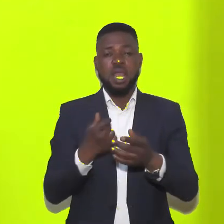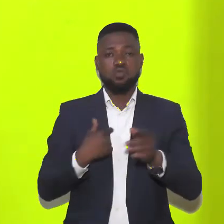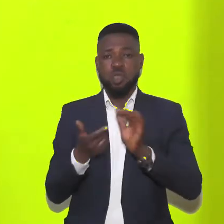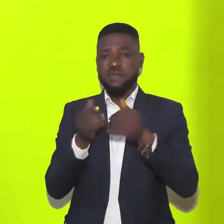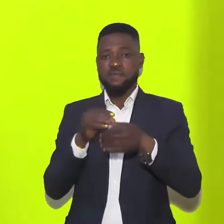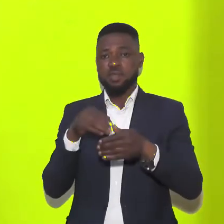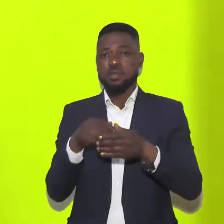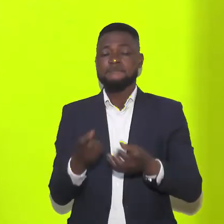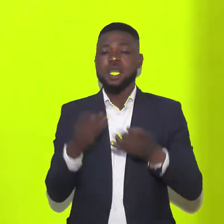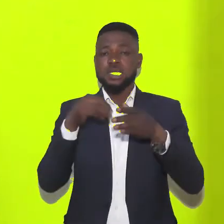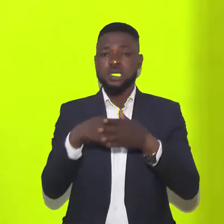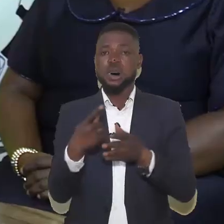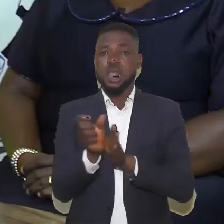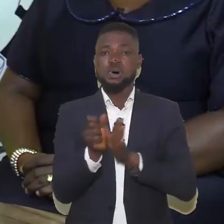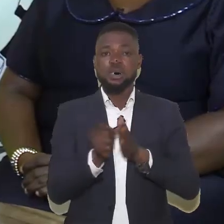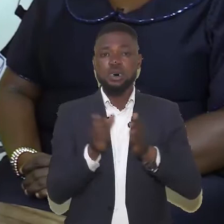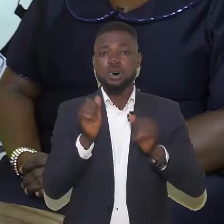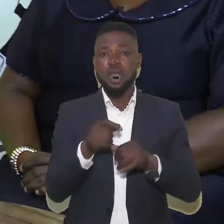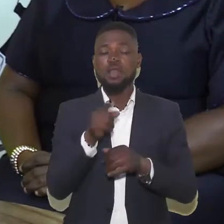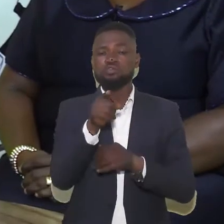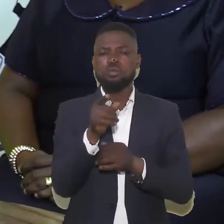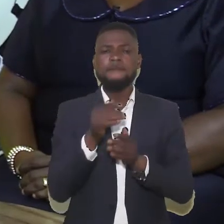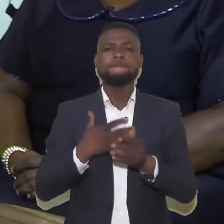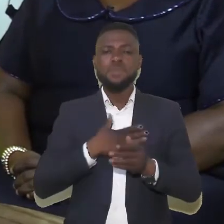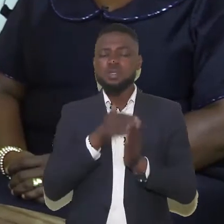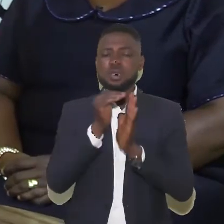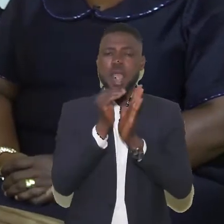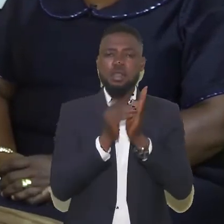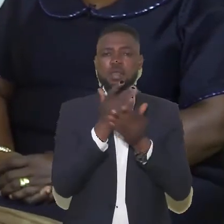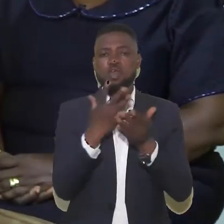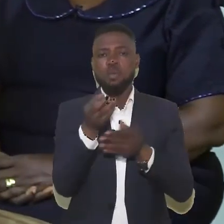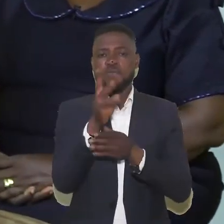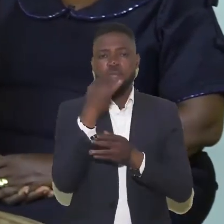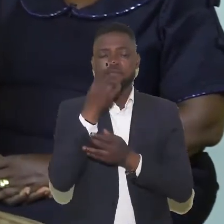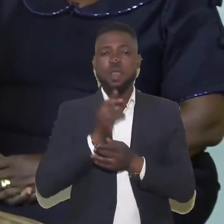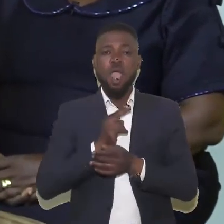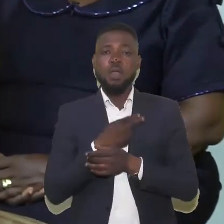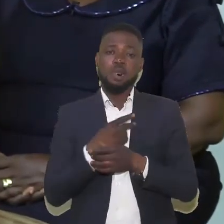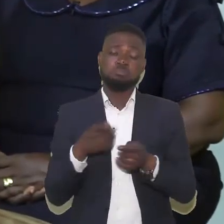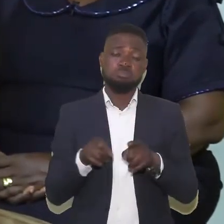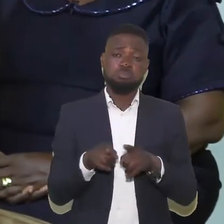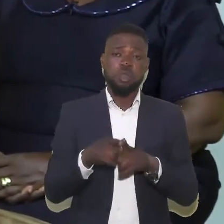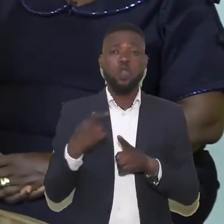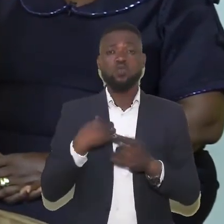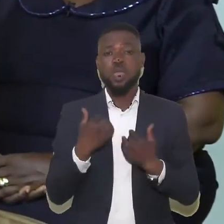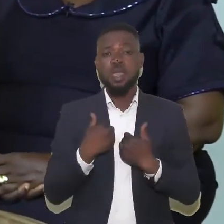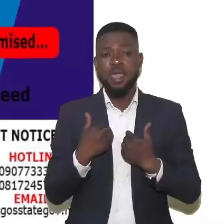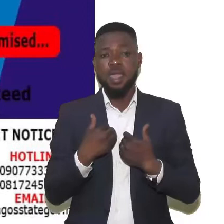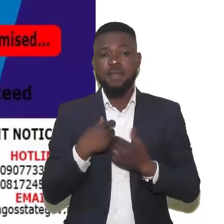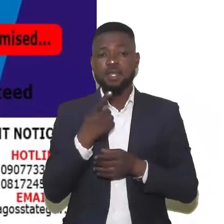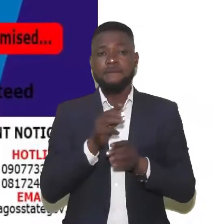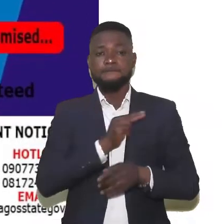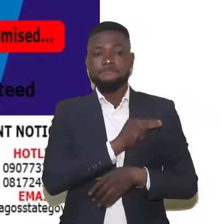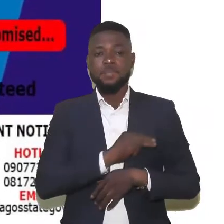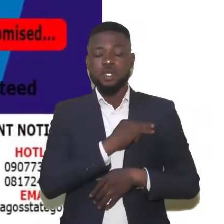face, mainly in the state. Can you please itemize some of them for us? Thank you. We have